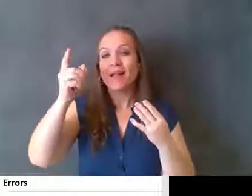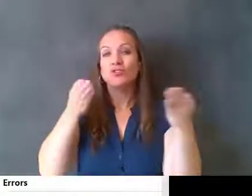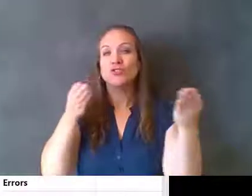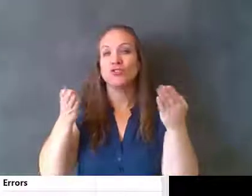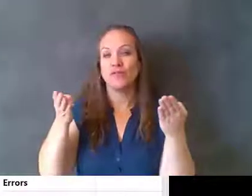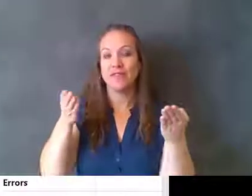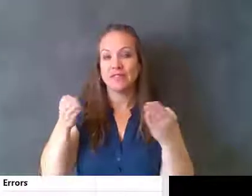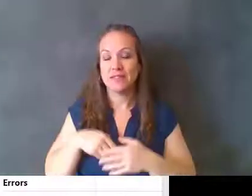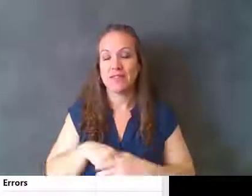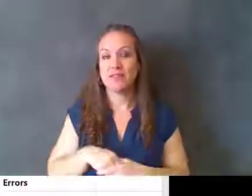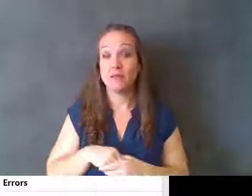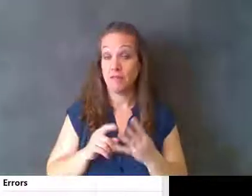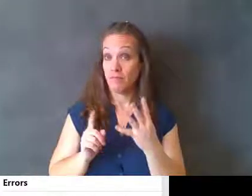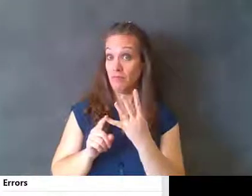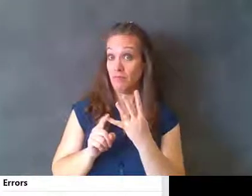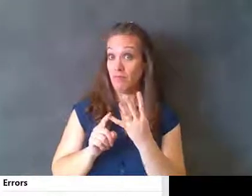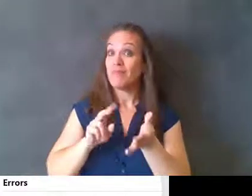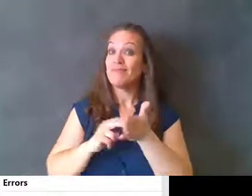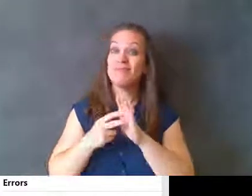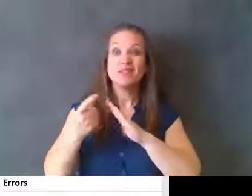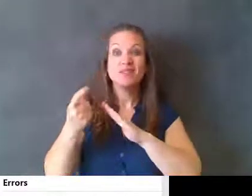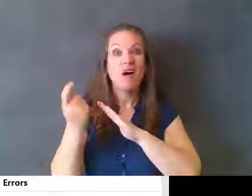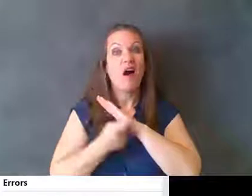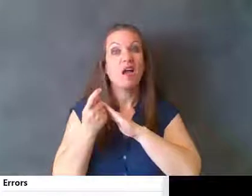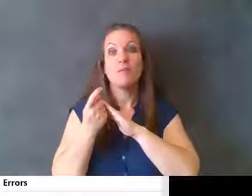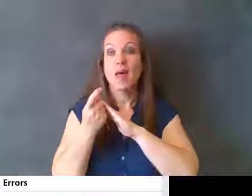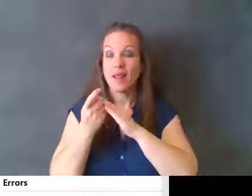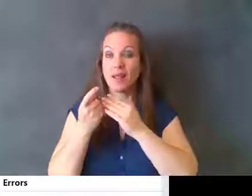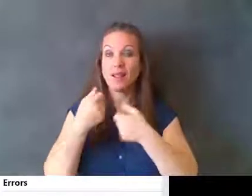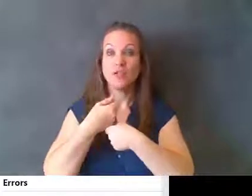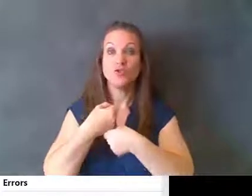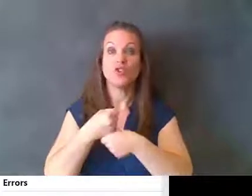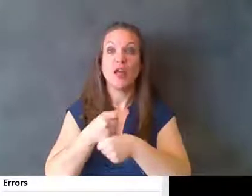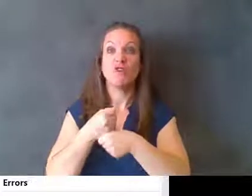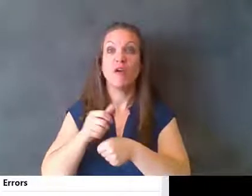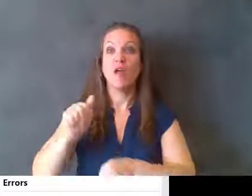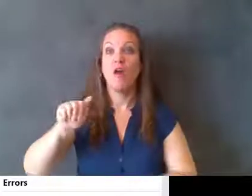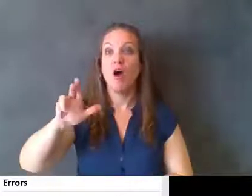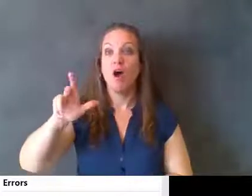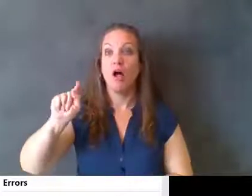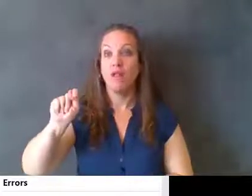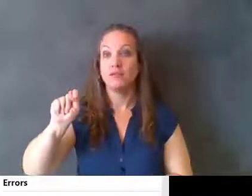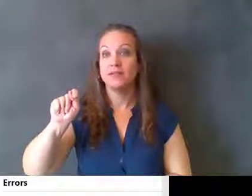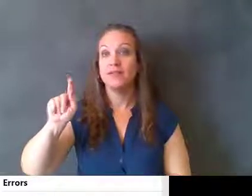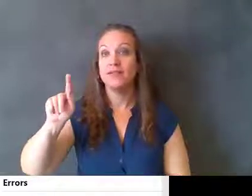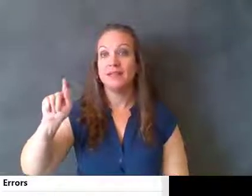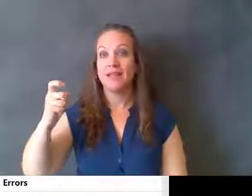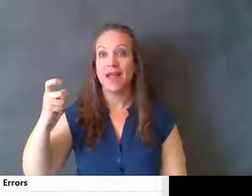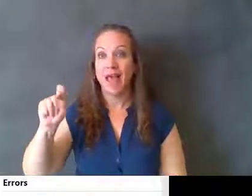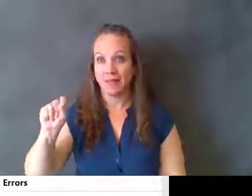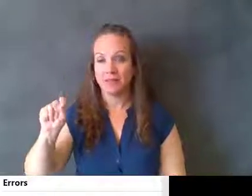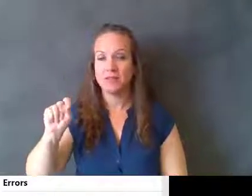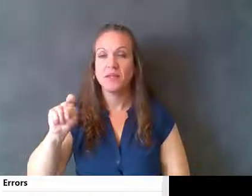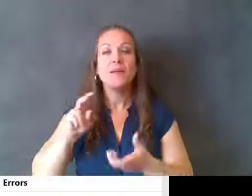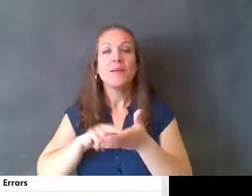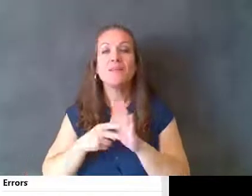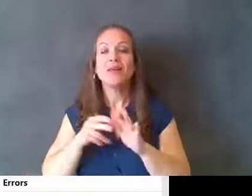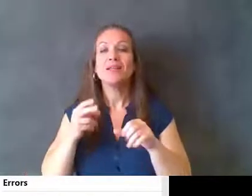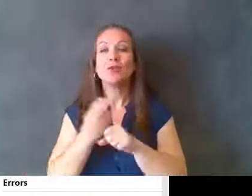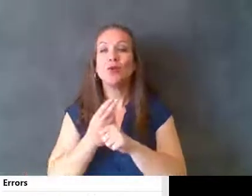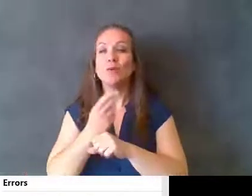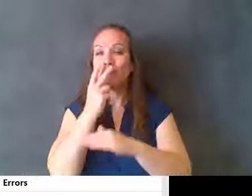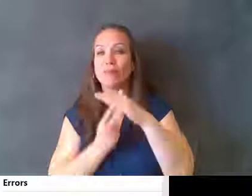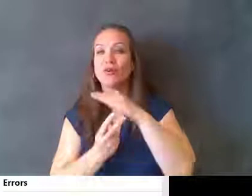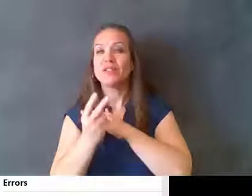services is automatically generating alt text in your document using some predictive algorithms. So it'll